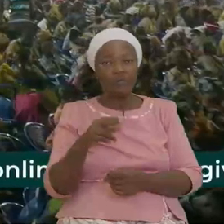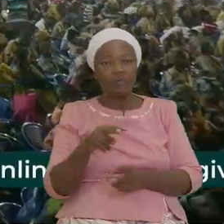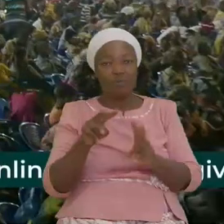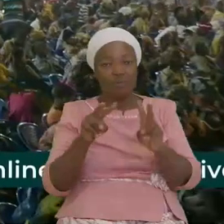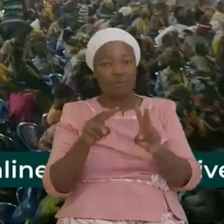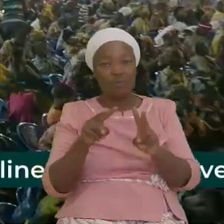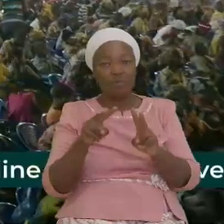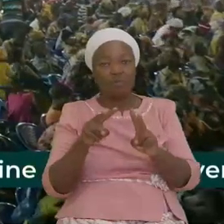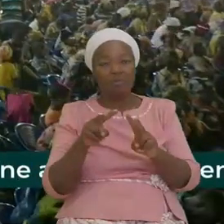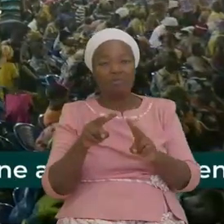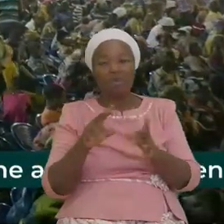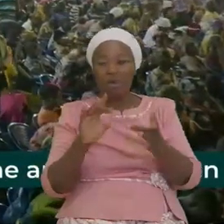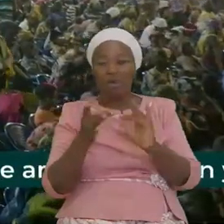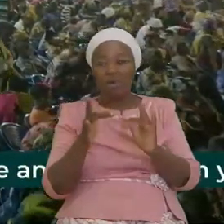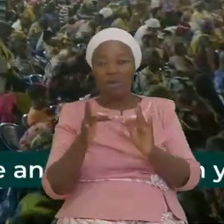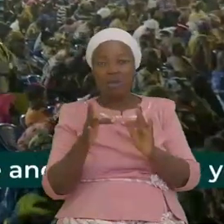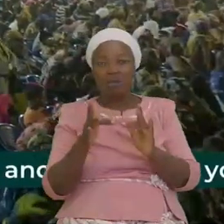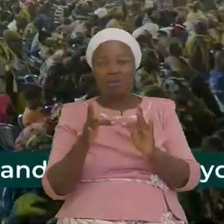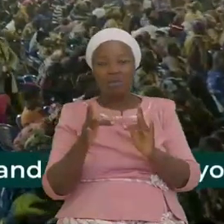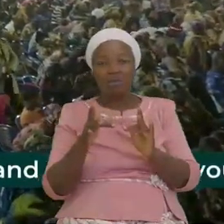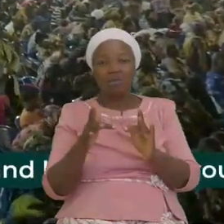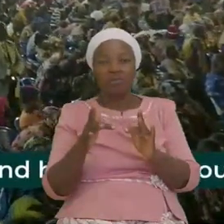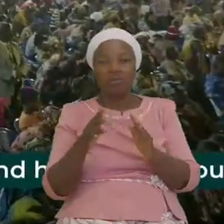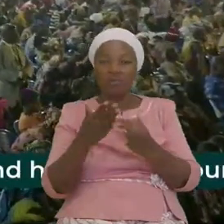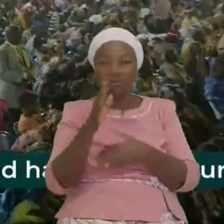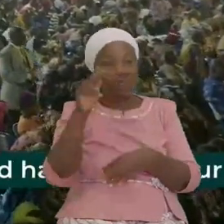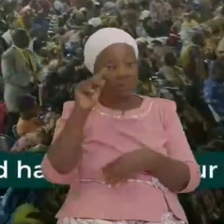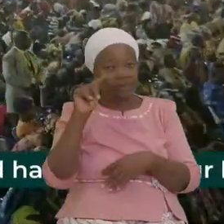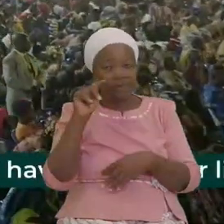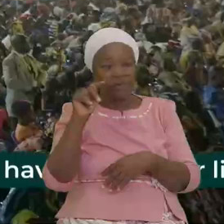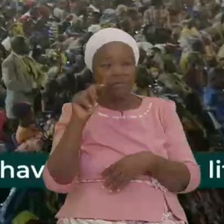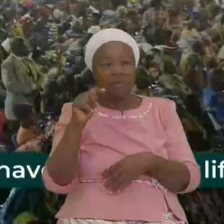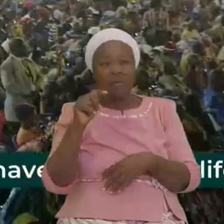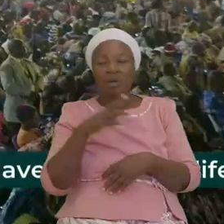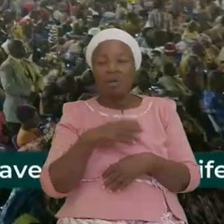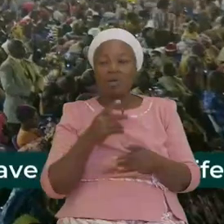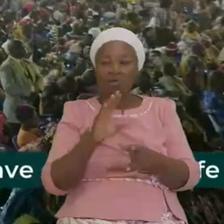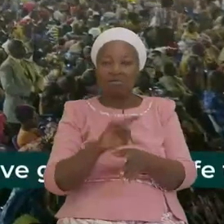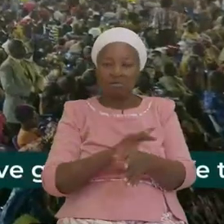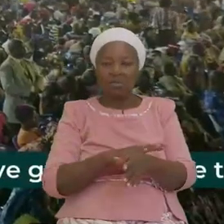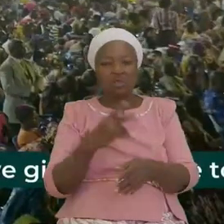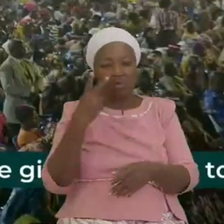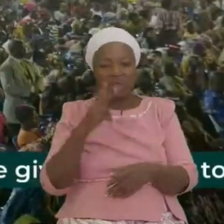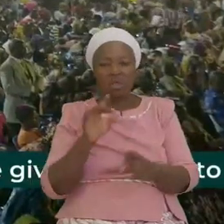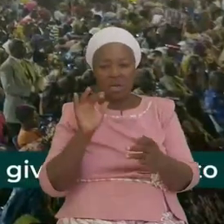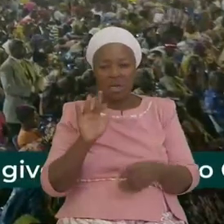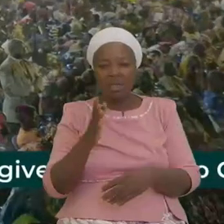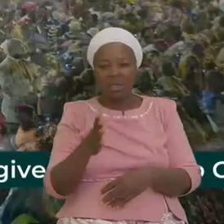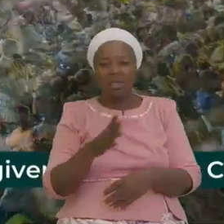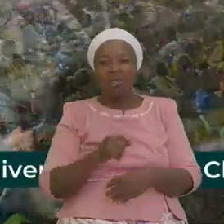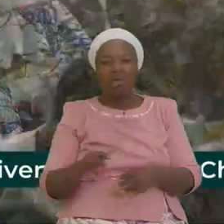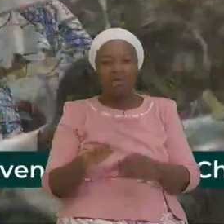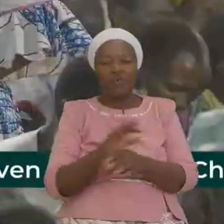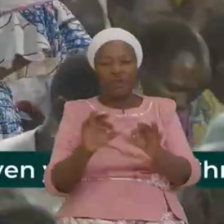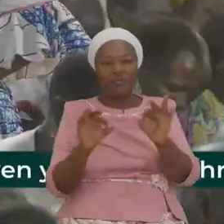For those of you watching online or television, there's a link below the screen. Please click and you can fill